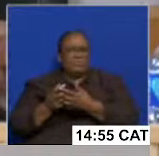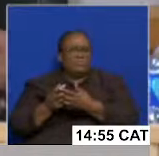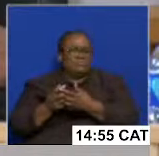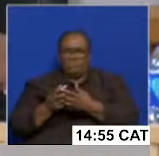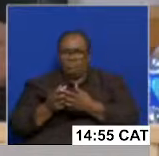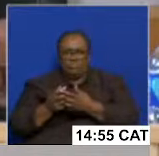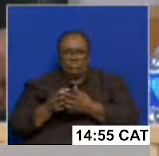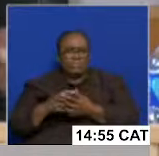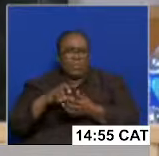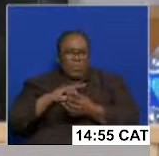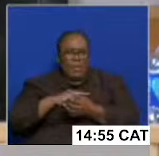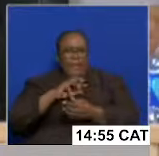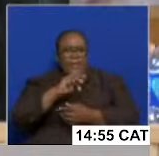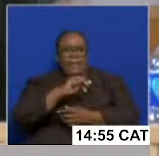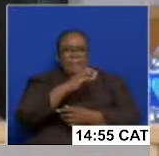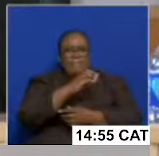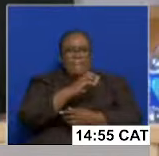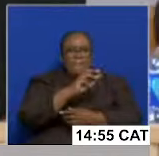Mackenzie.